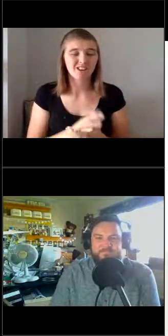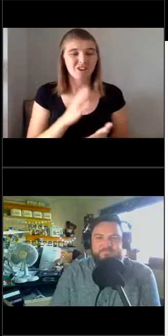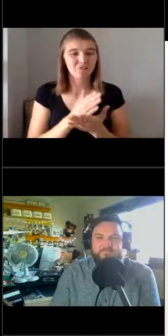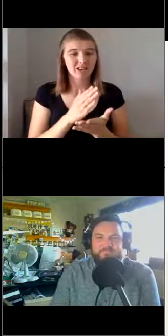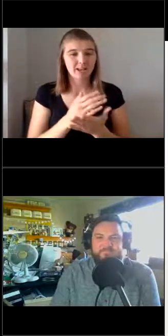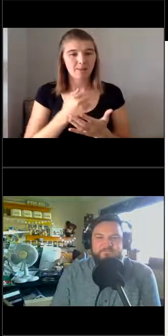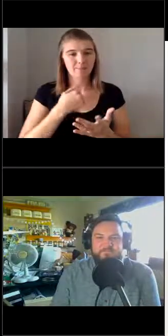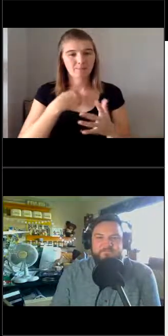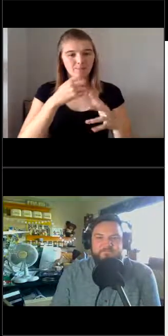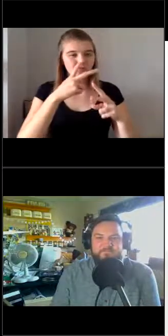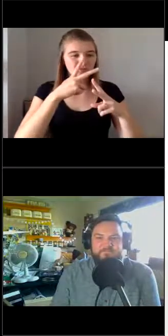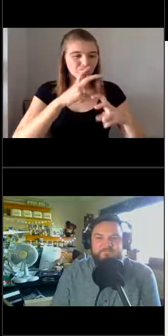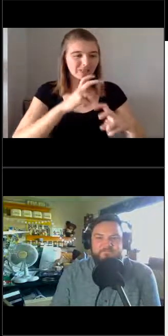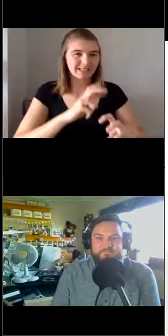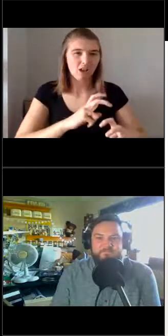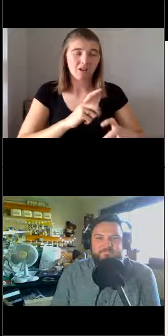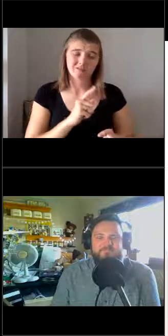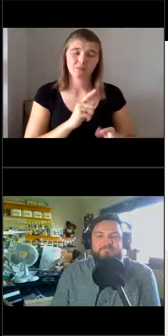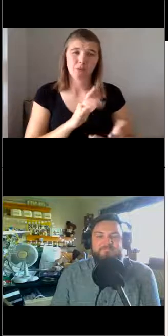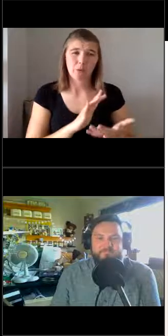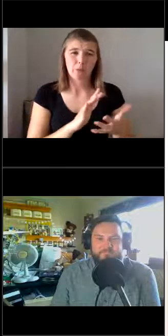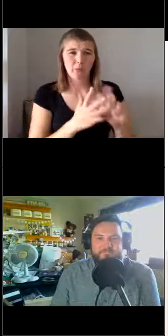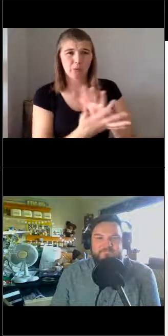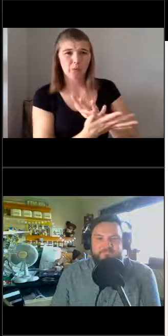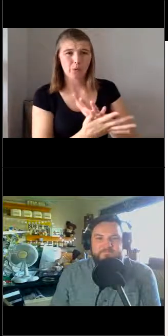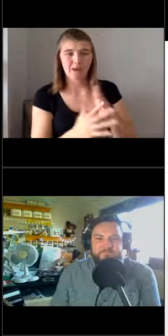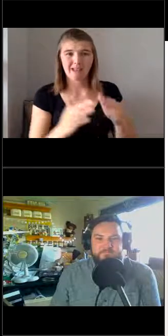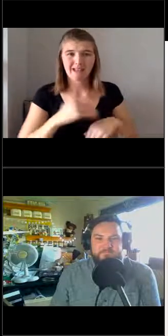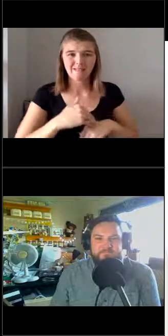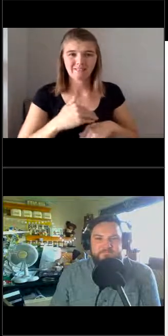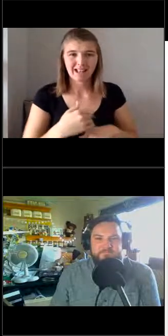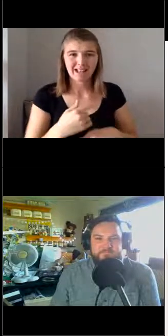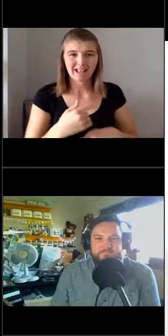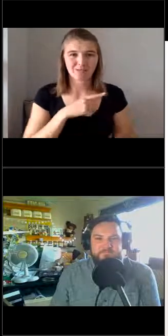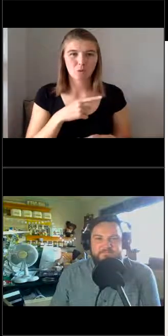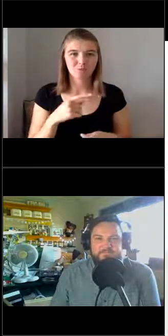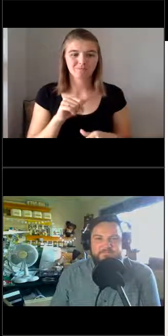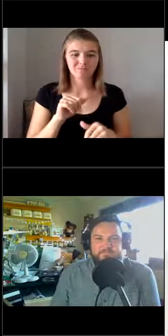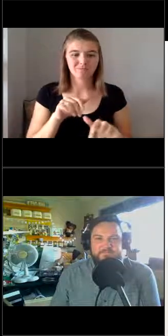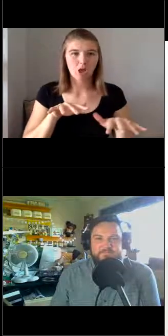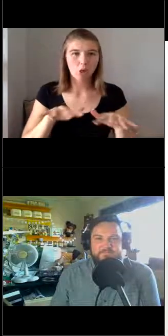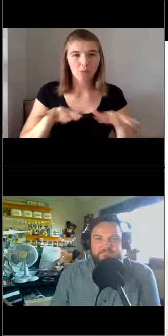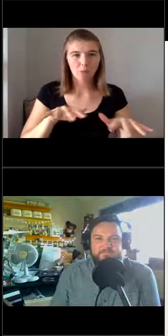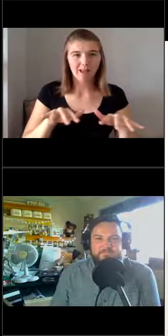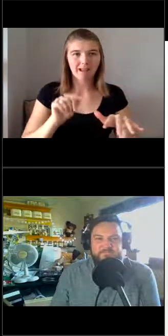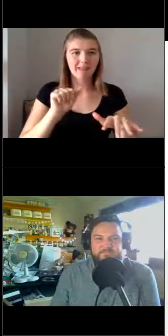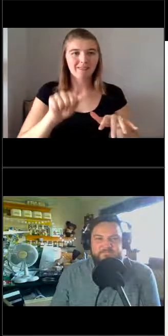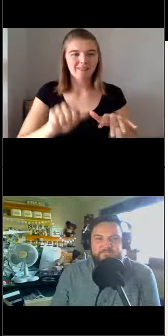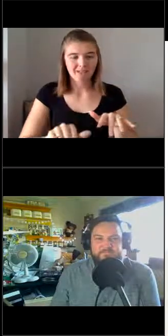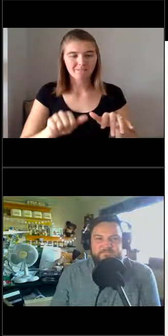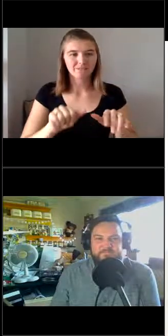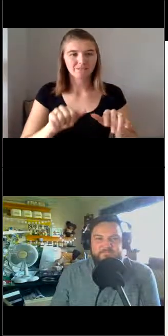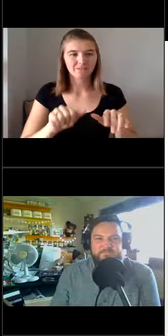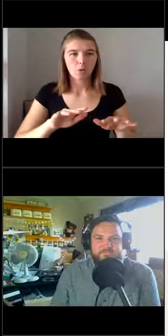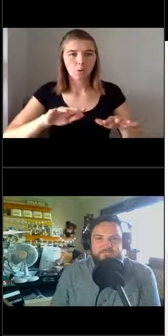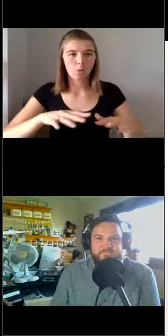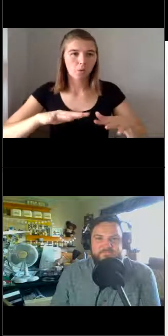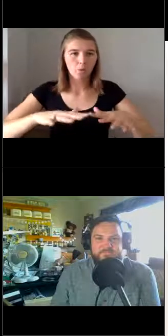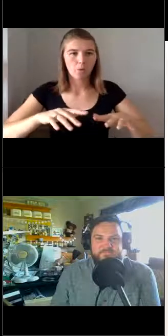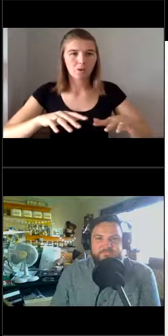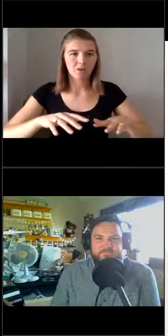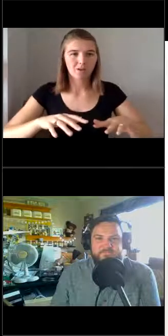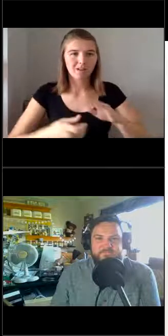quite badly affected because of the, you know, aftershocks and stuff like that. And my lab was actually down